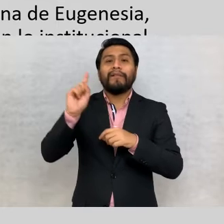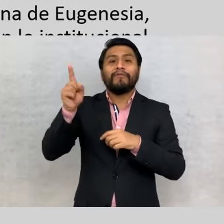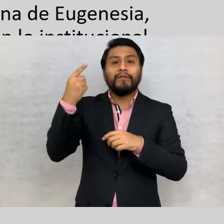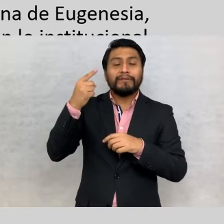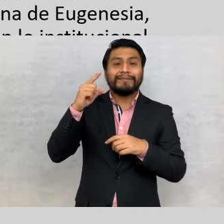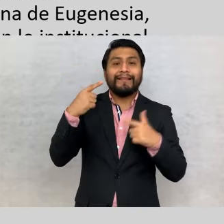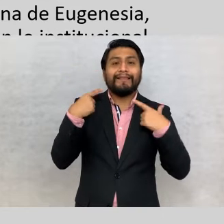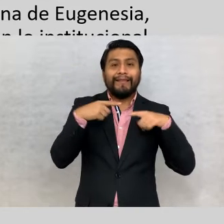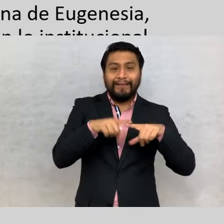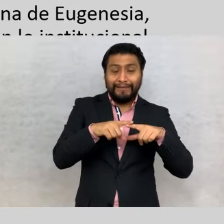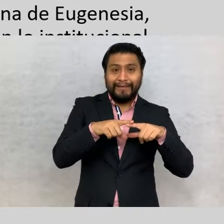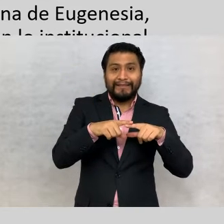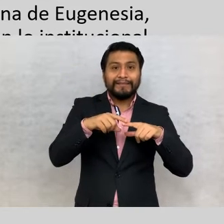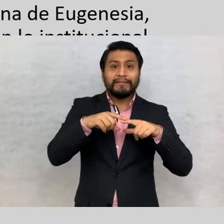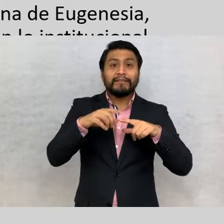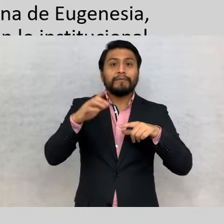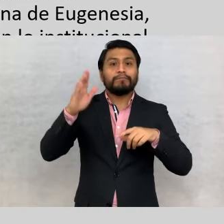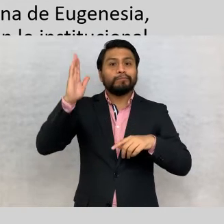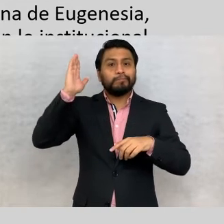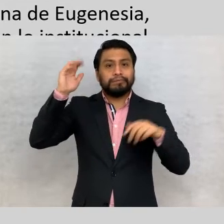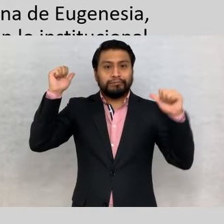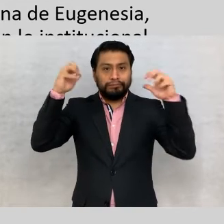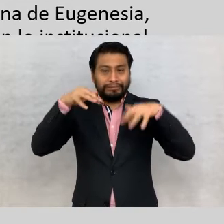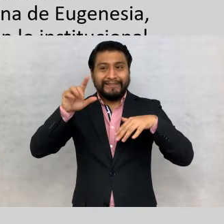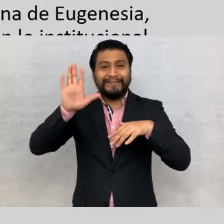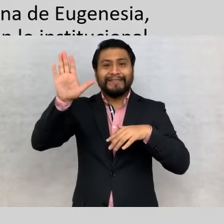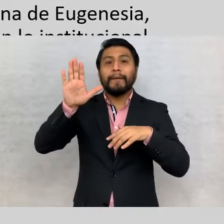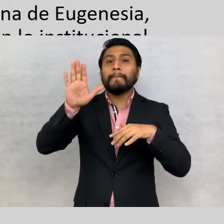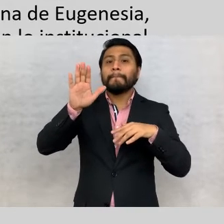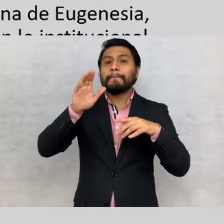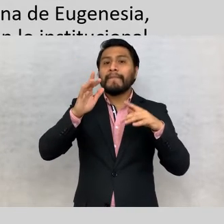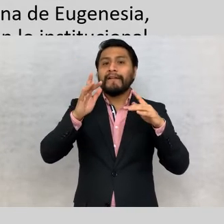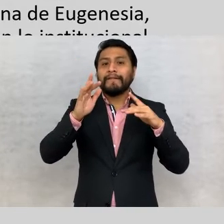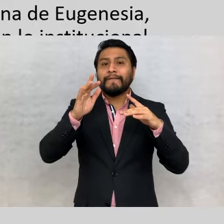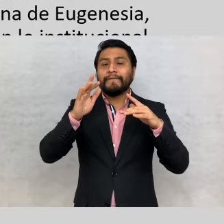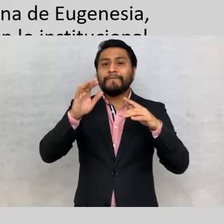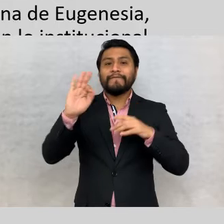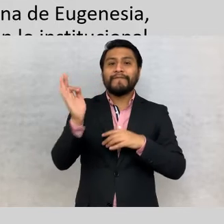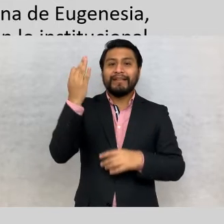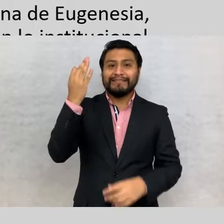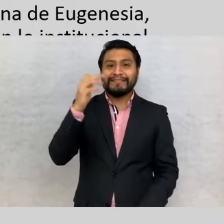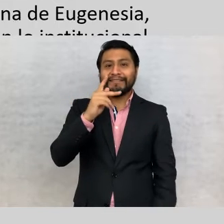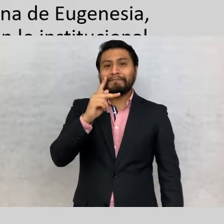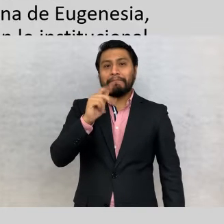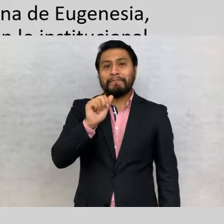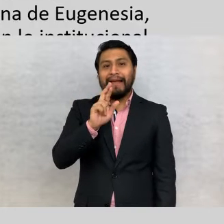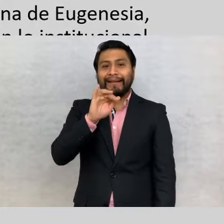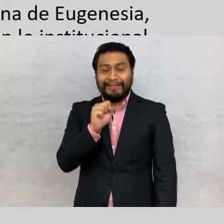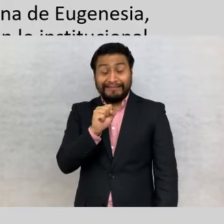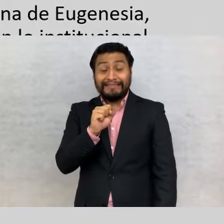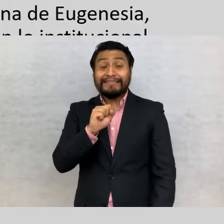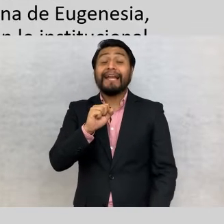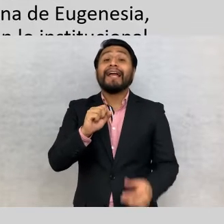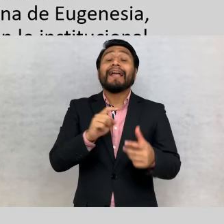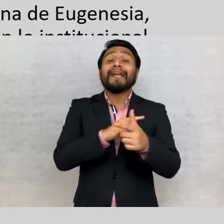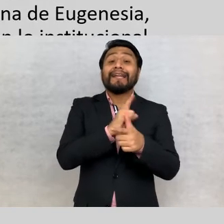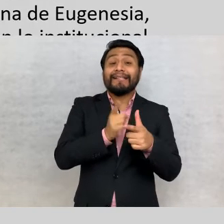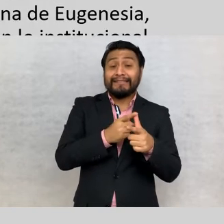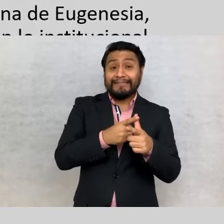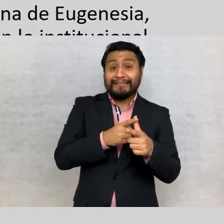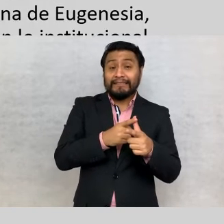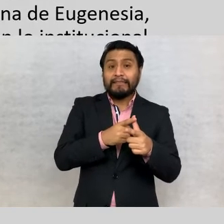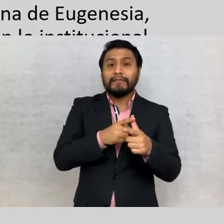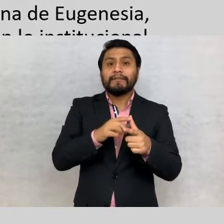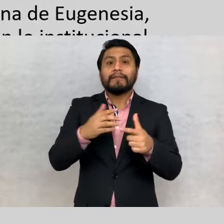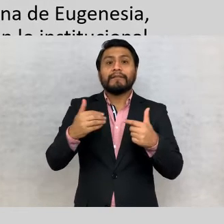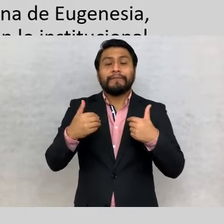Latin Congress of Eugenics in Paris and the weak Third Pan-American Conference of Eugenics